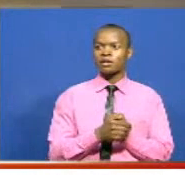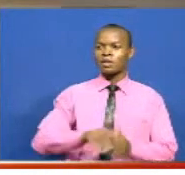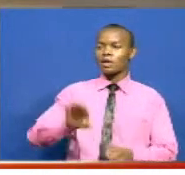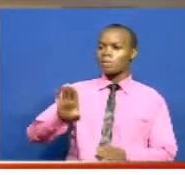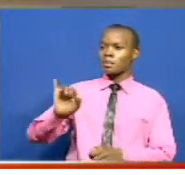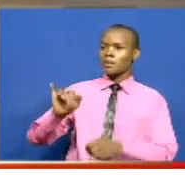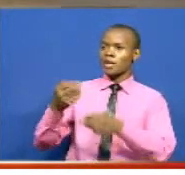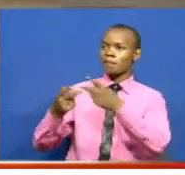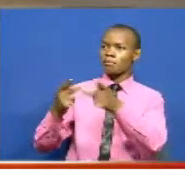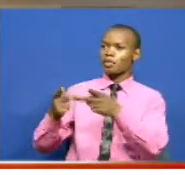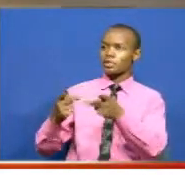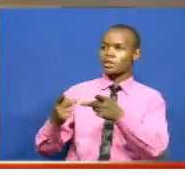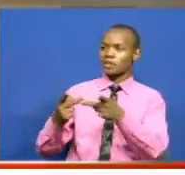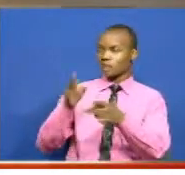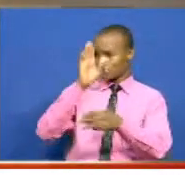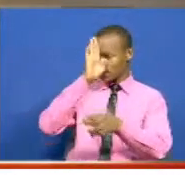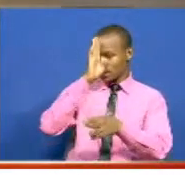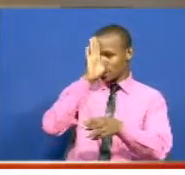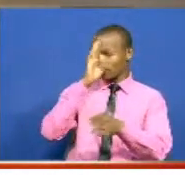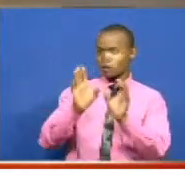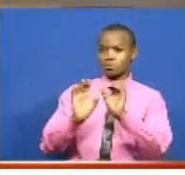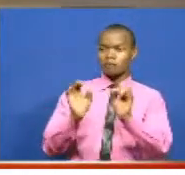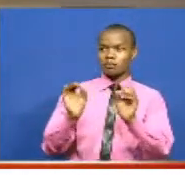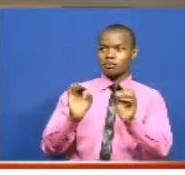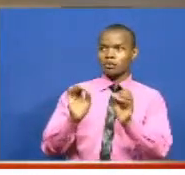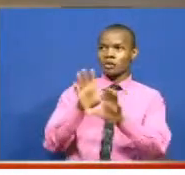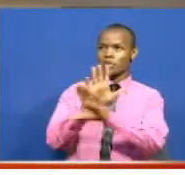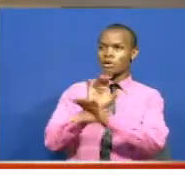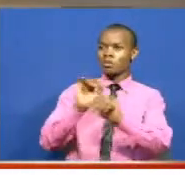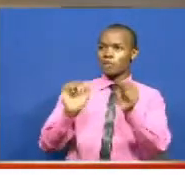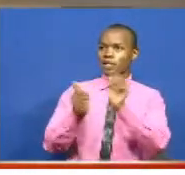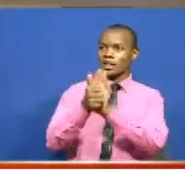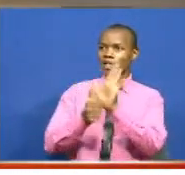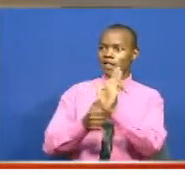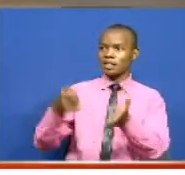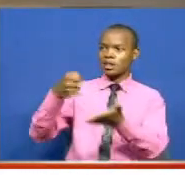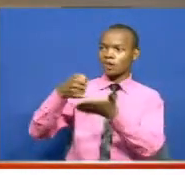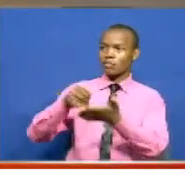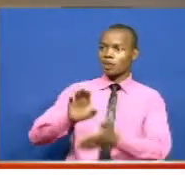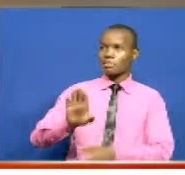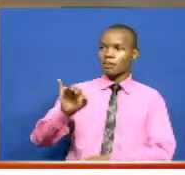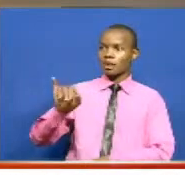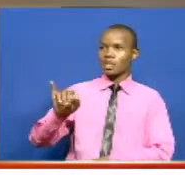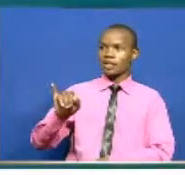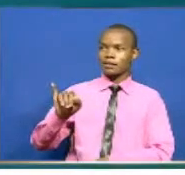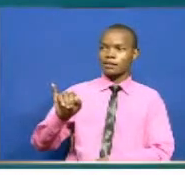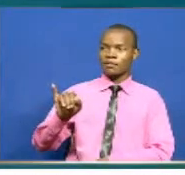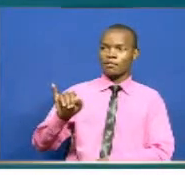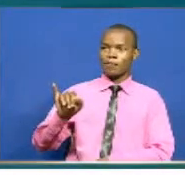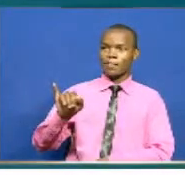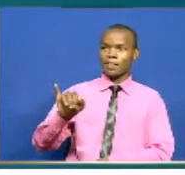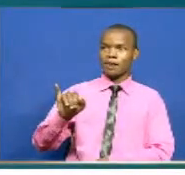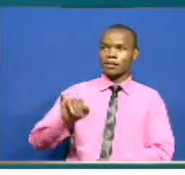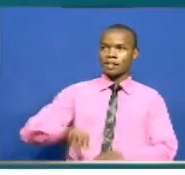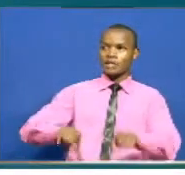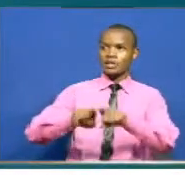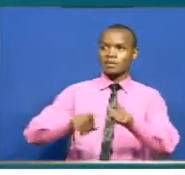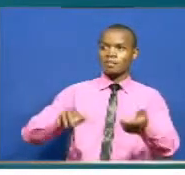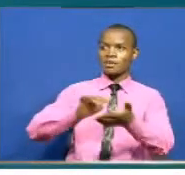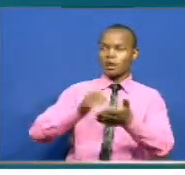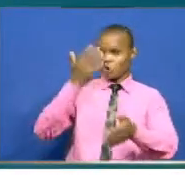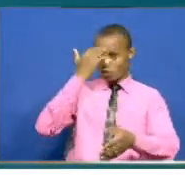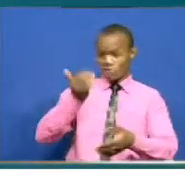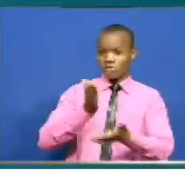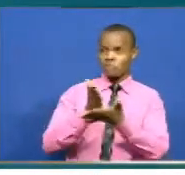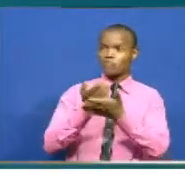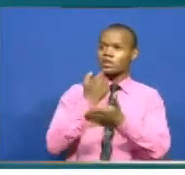What about the BBI process? No doubt. The president's agenda is part of the BBI, and therefore that is where we say it wholesomely,